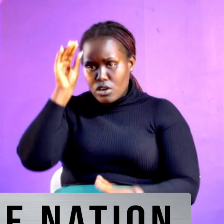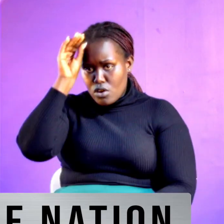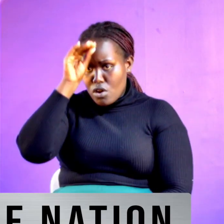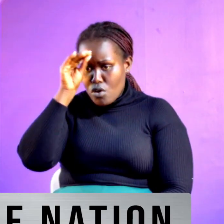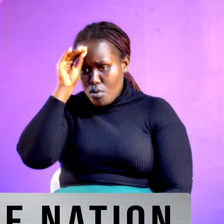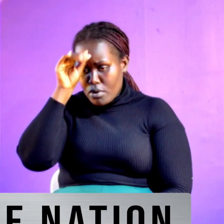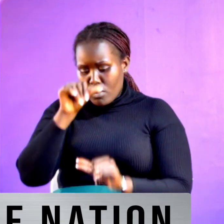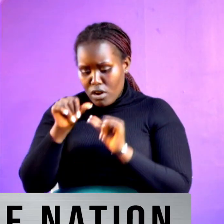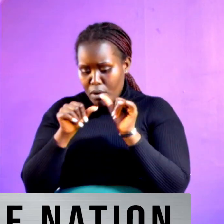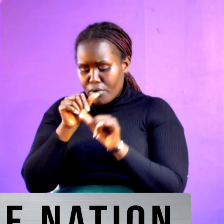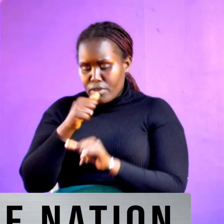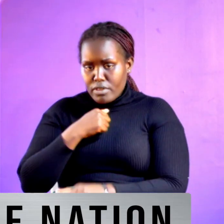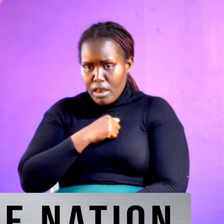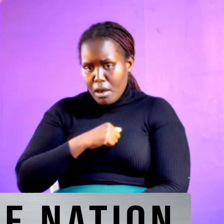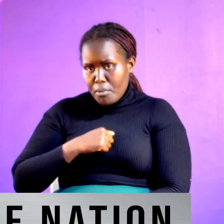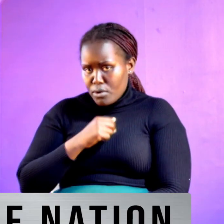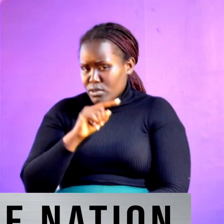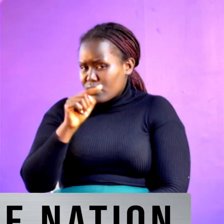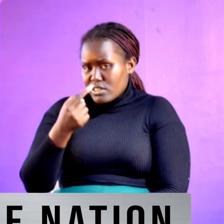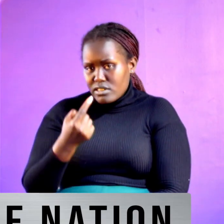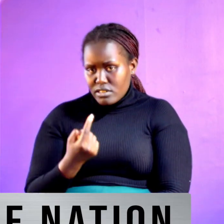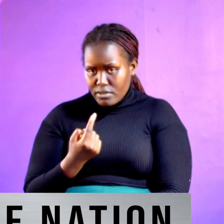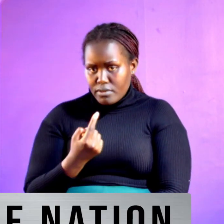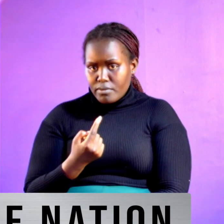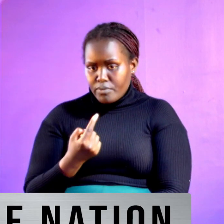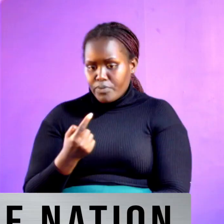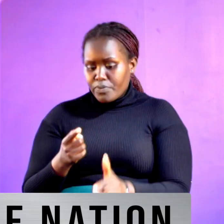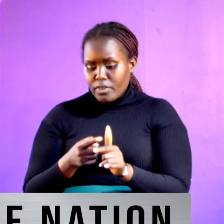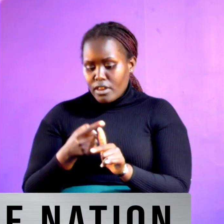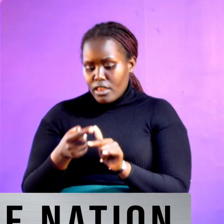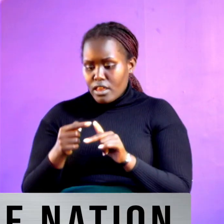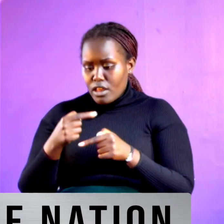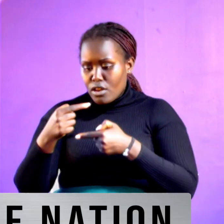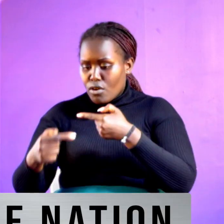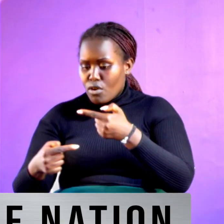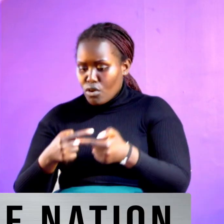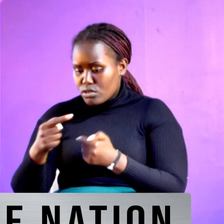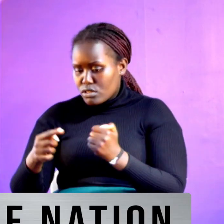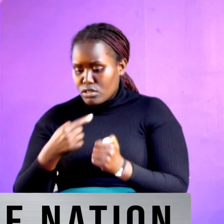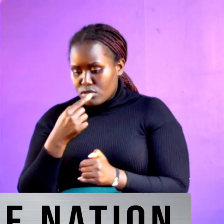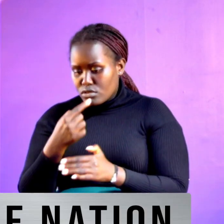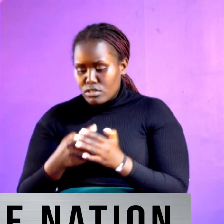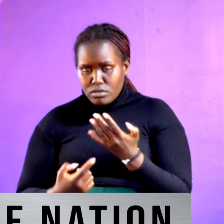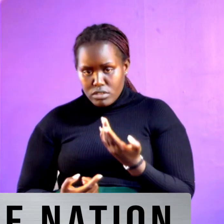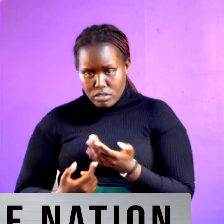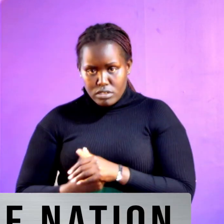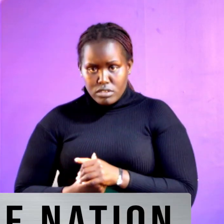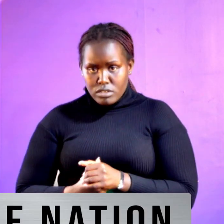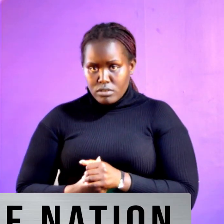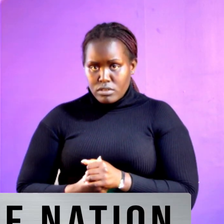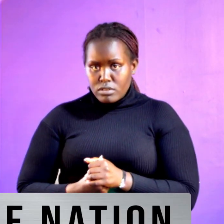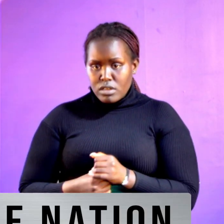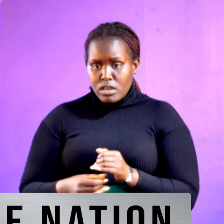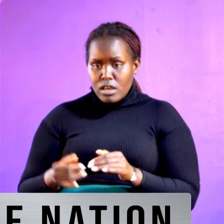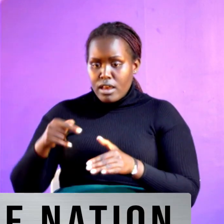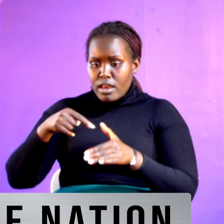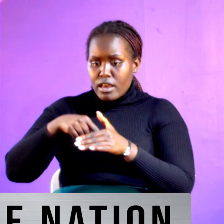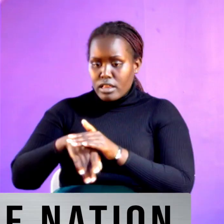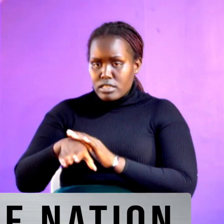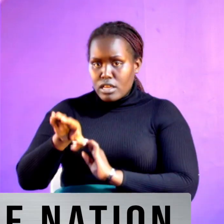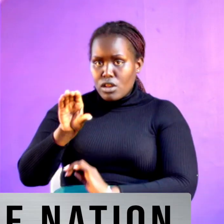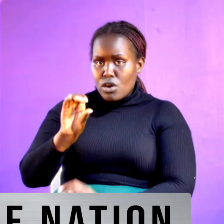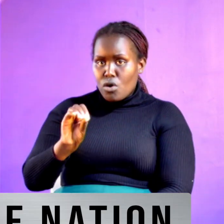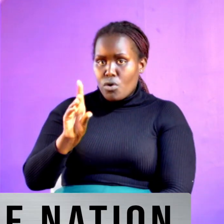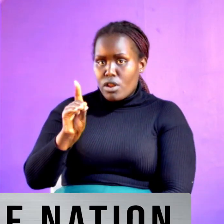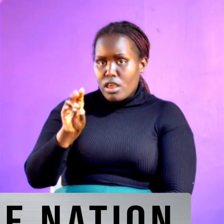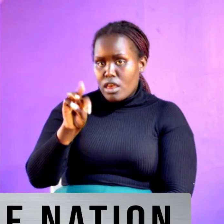on the apology, first of all, and then moving on to say that inside ODM there are bad people and